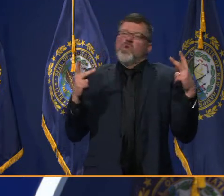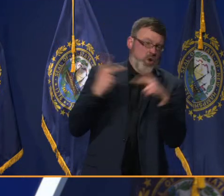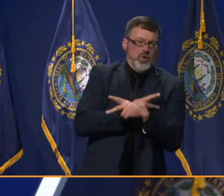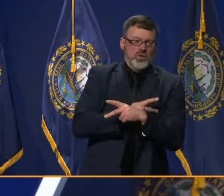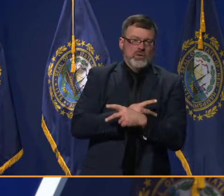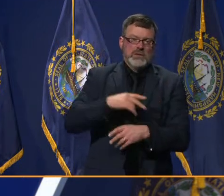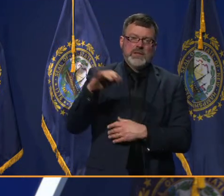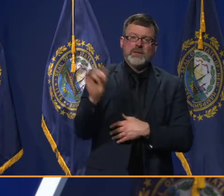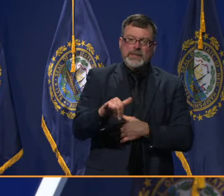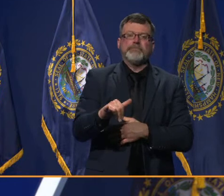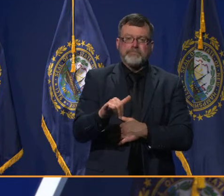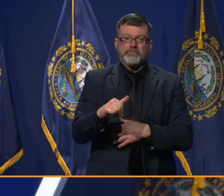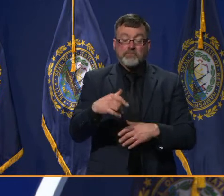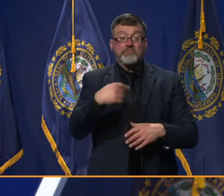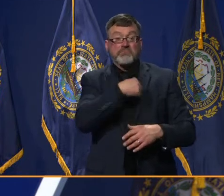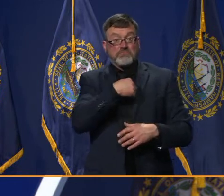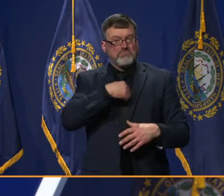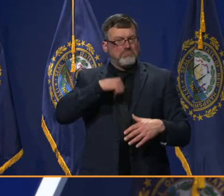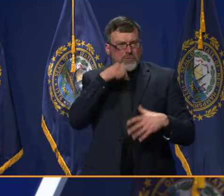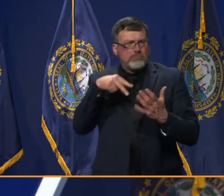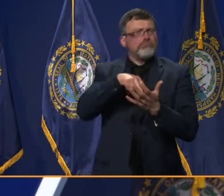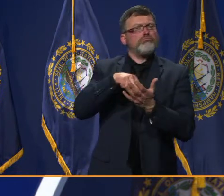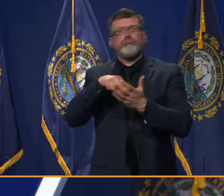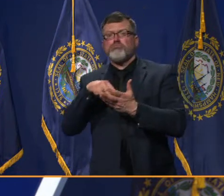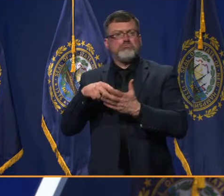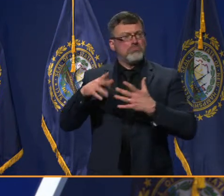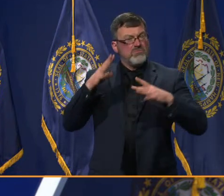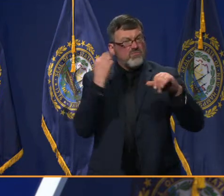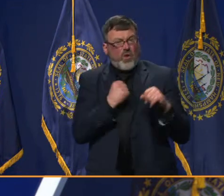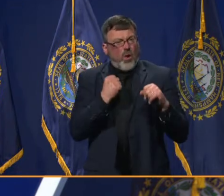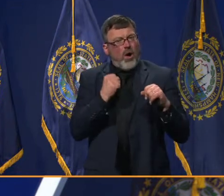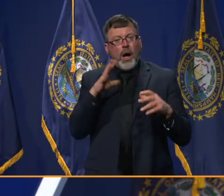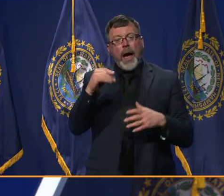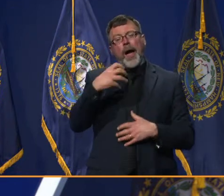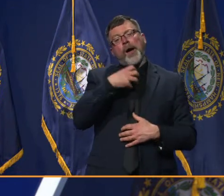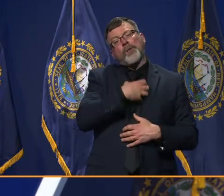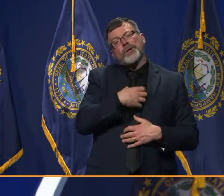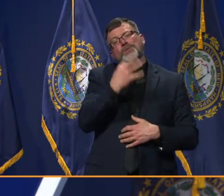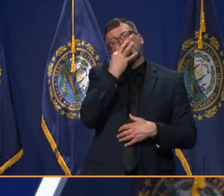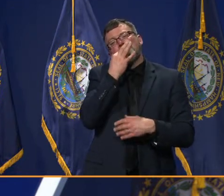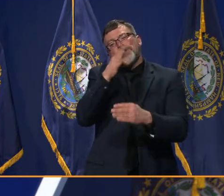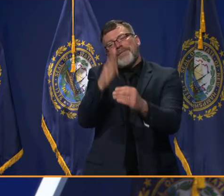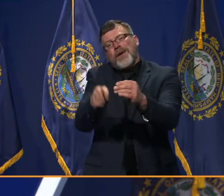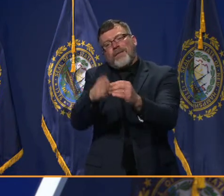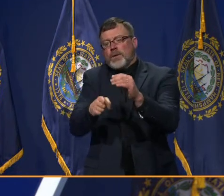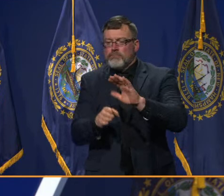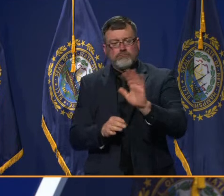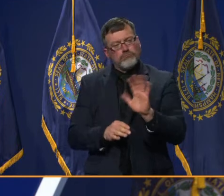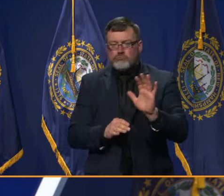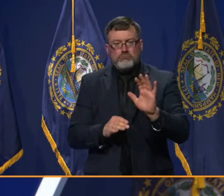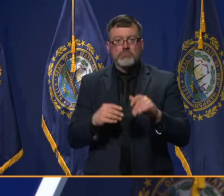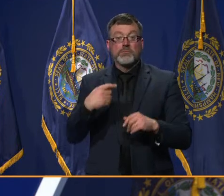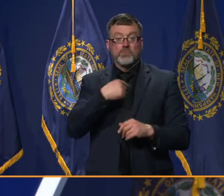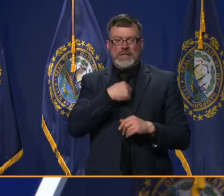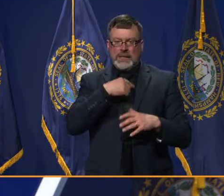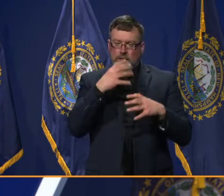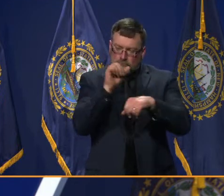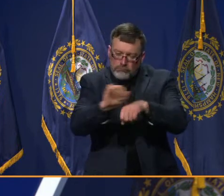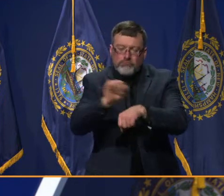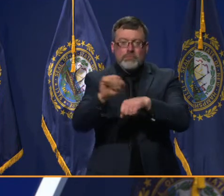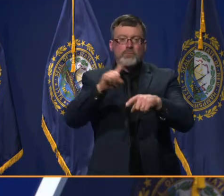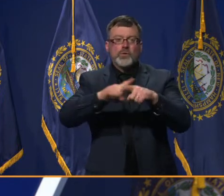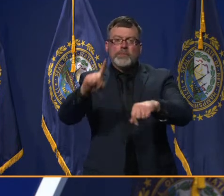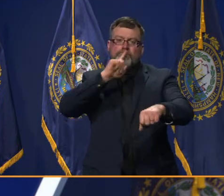wishing for an end of the misery, not just waiting for it, but working to ensure that all who can and are willing can get this vaccine.